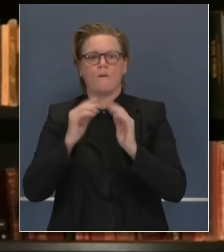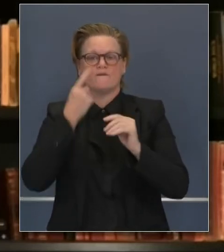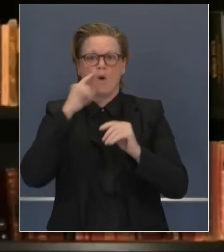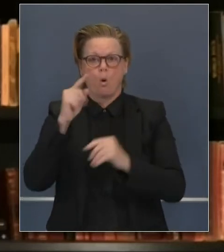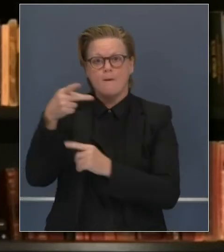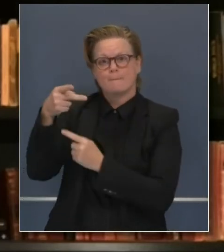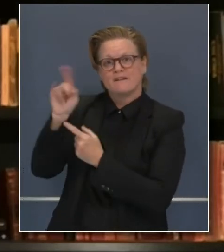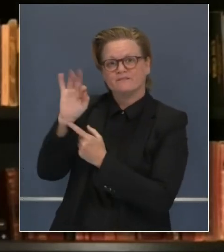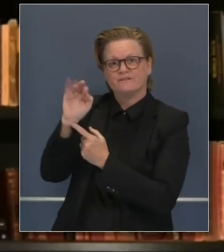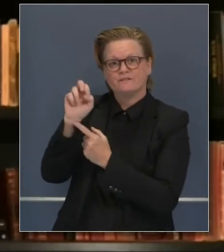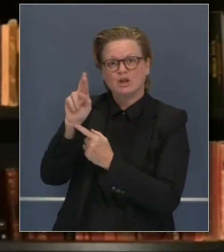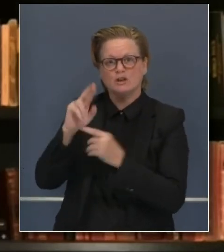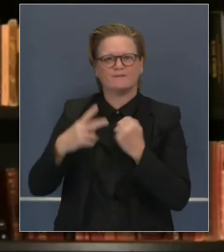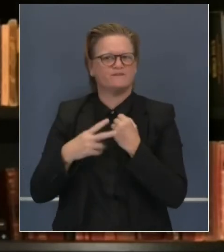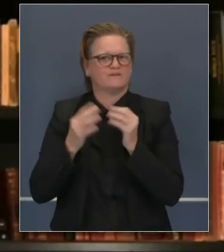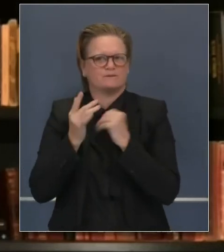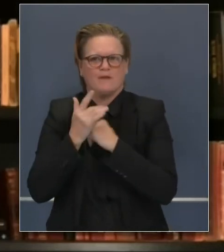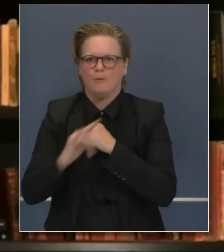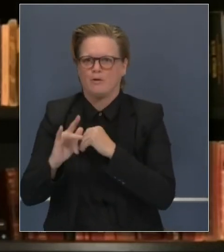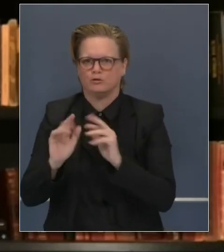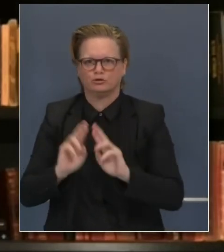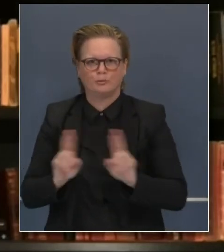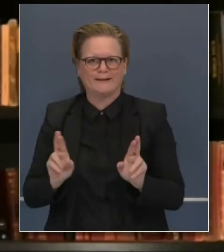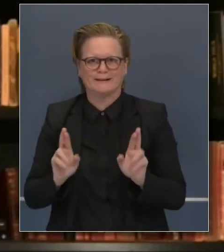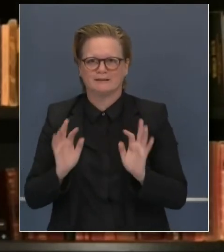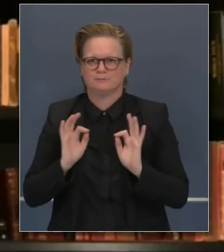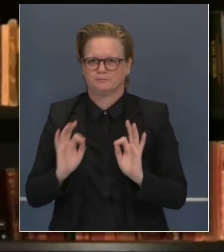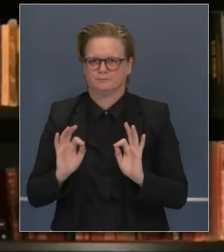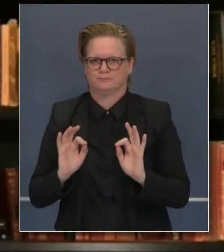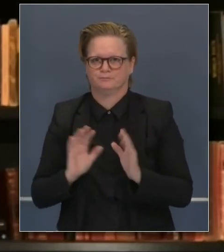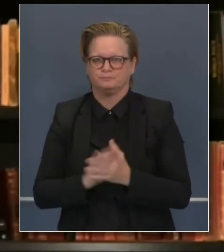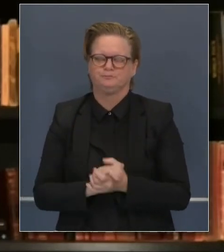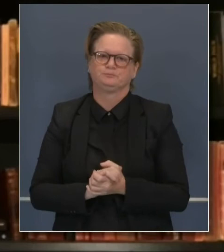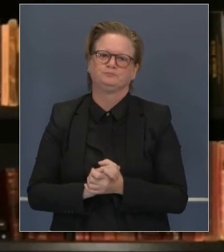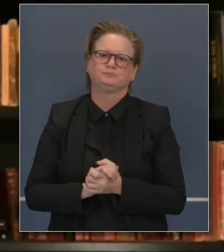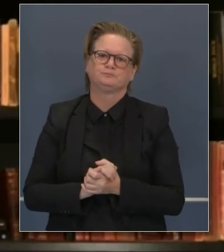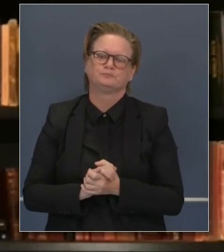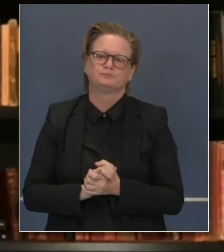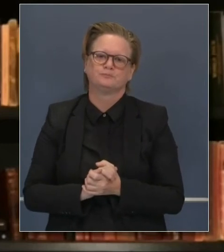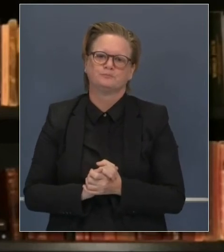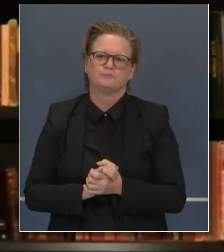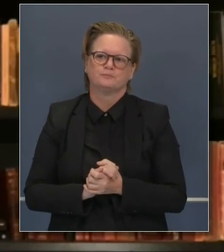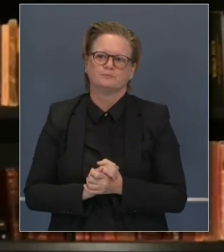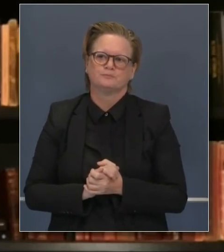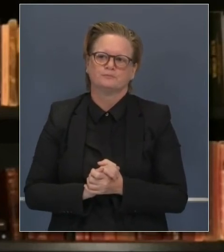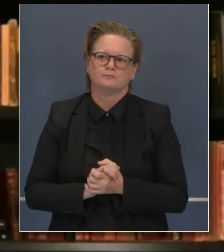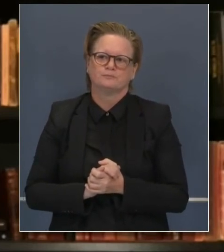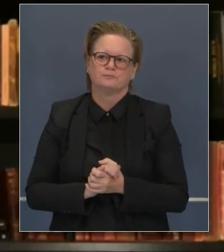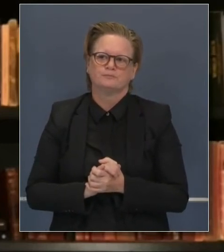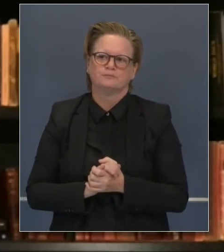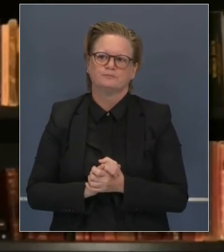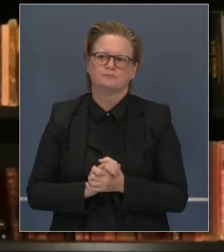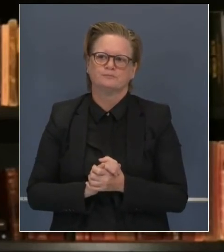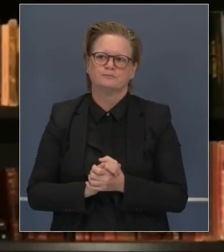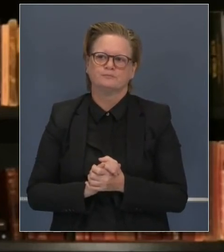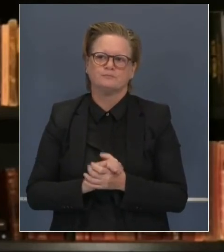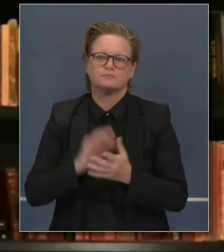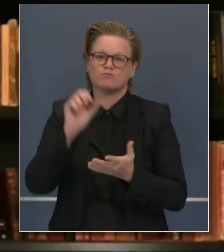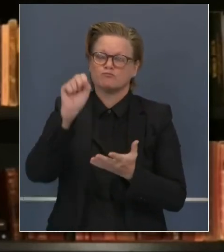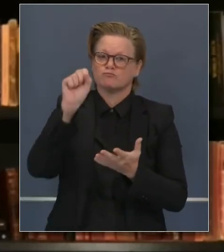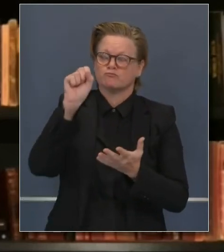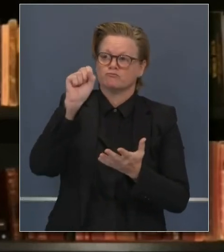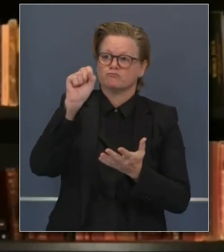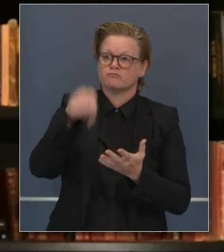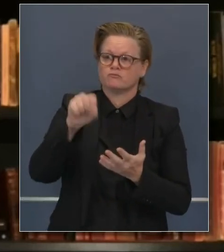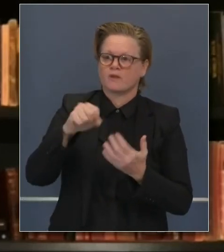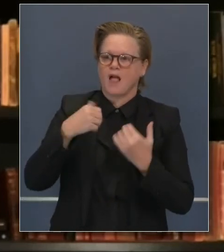our ability to administer and distribute this vaccine. There are limitations. There are issues once these cold storage